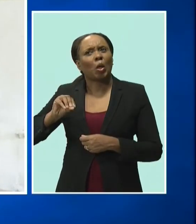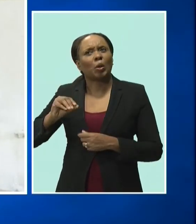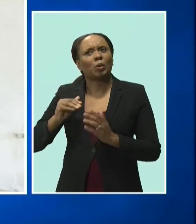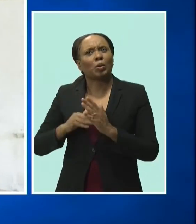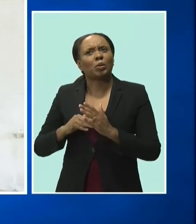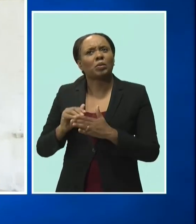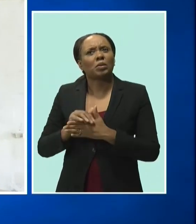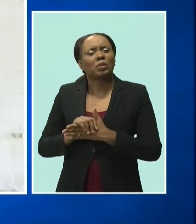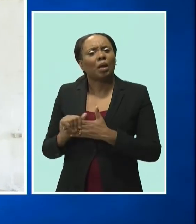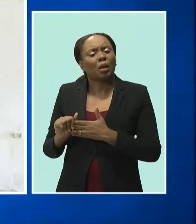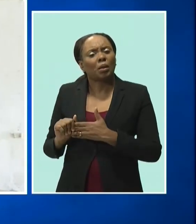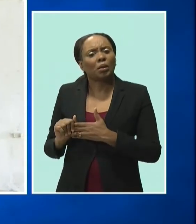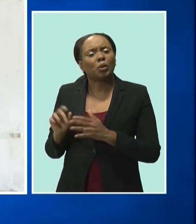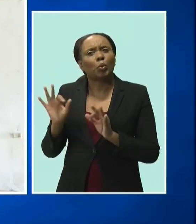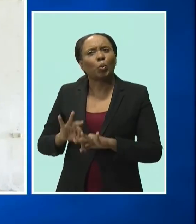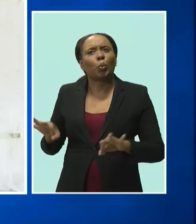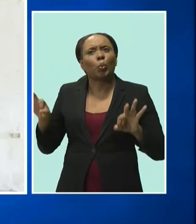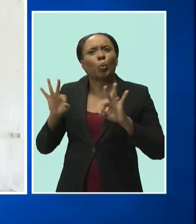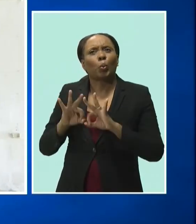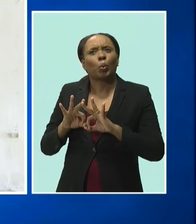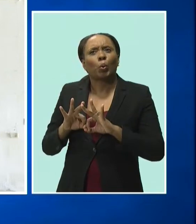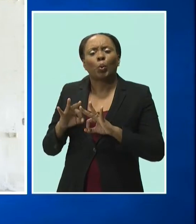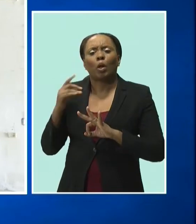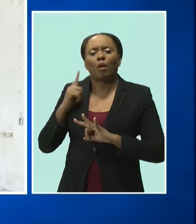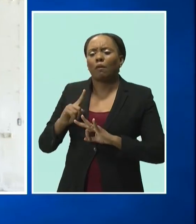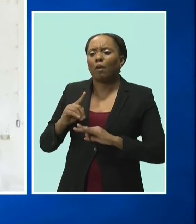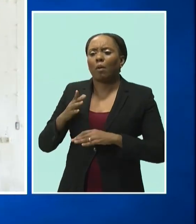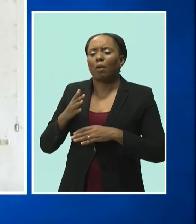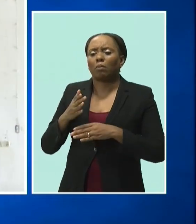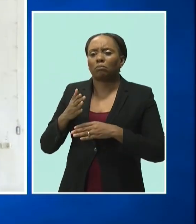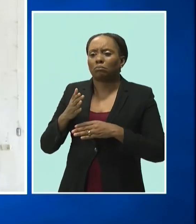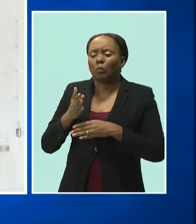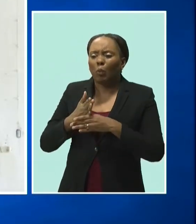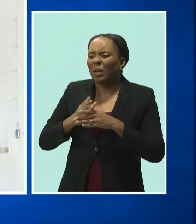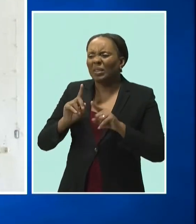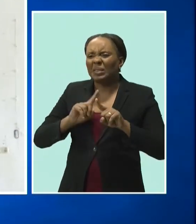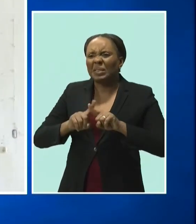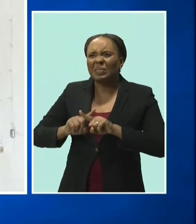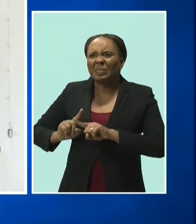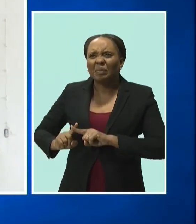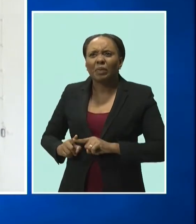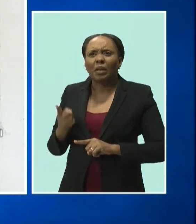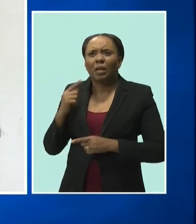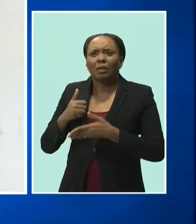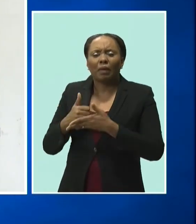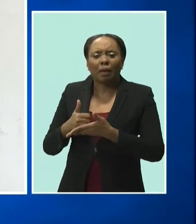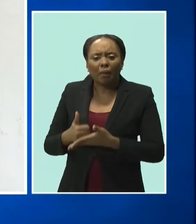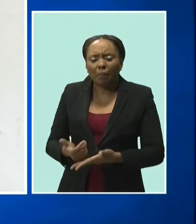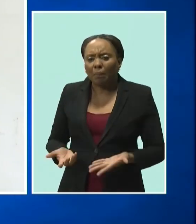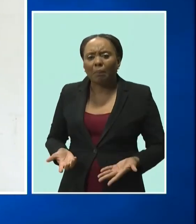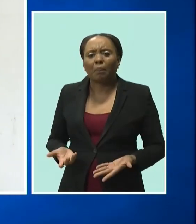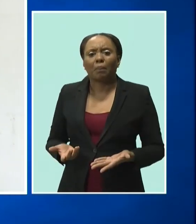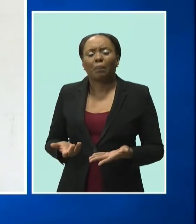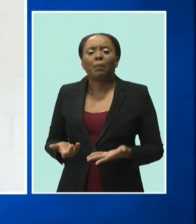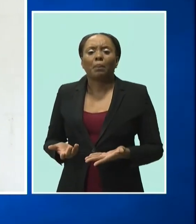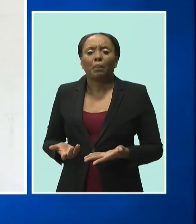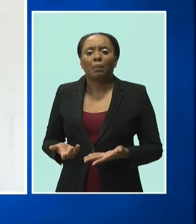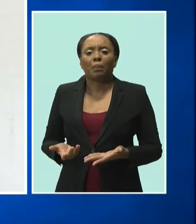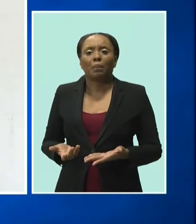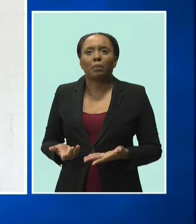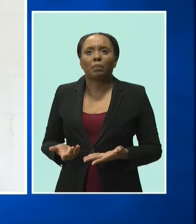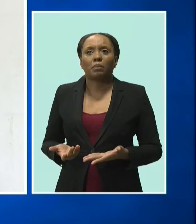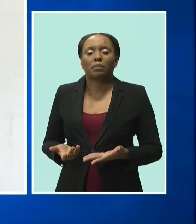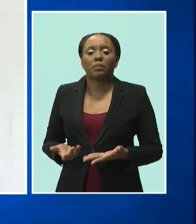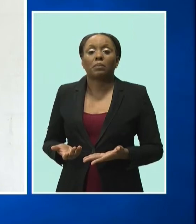$30,000 in repair work, the lumber and galvanage, to